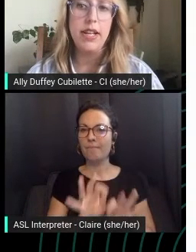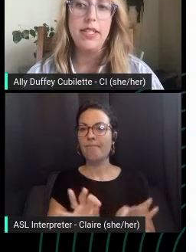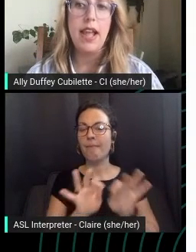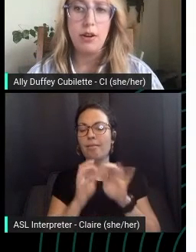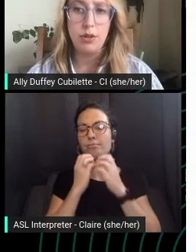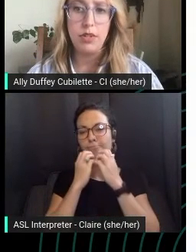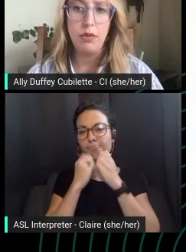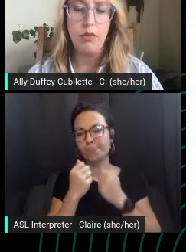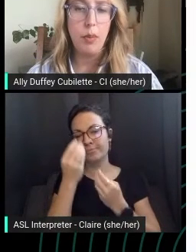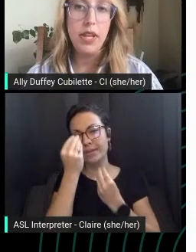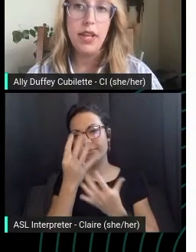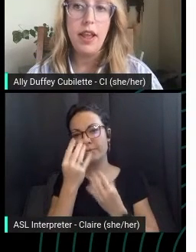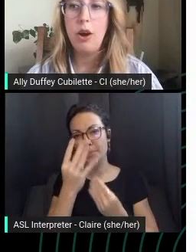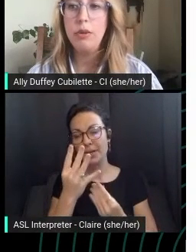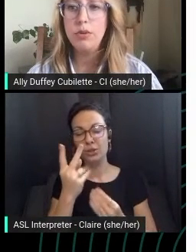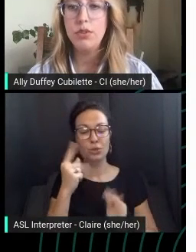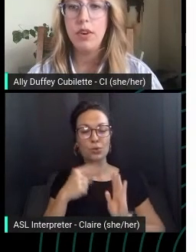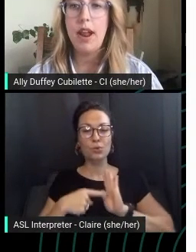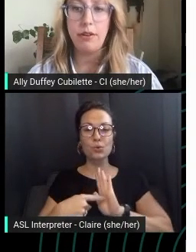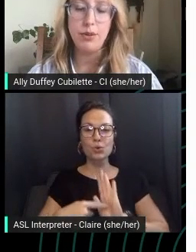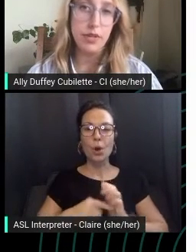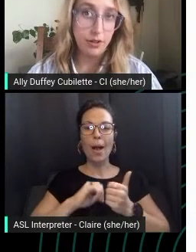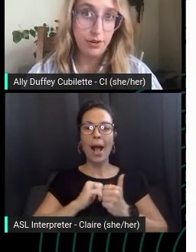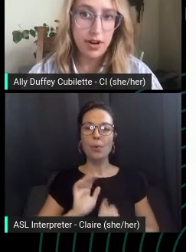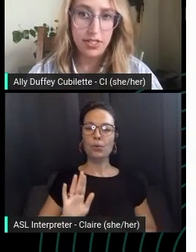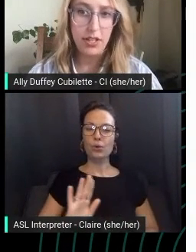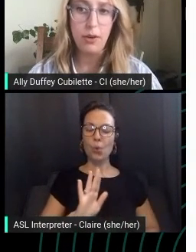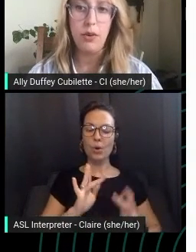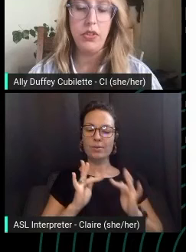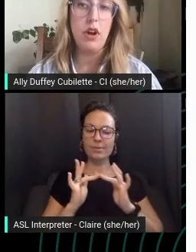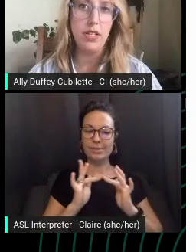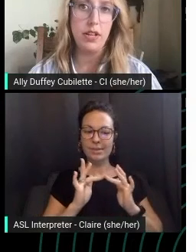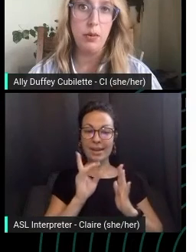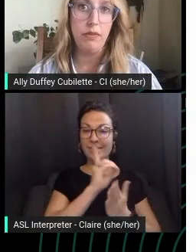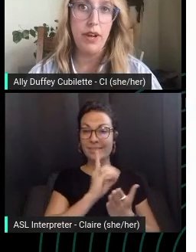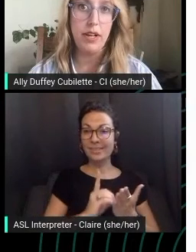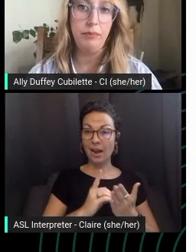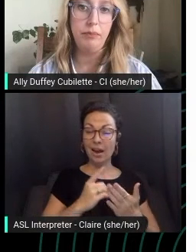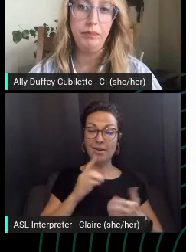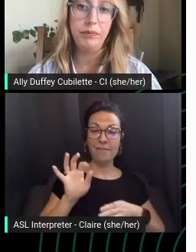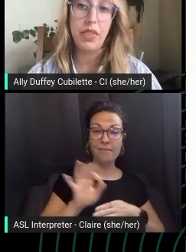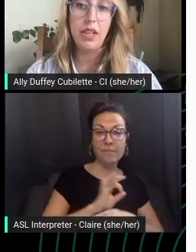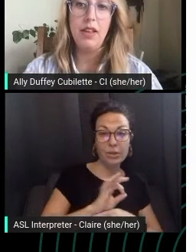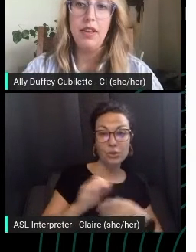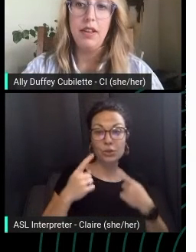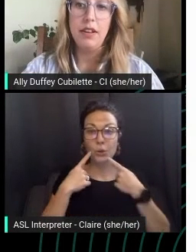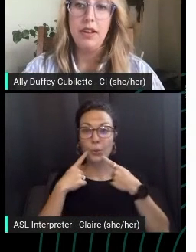of your site is actually performing and how users are actually interacting with the content you're providing.